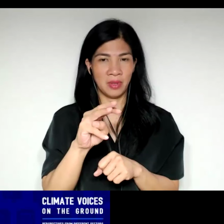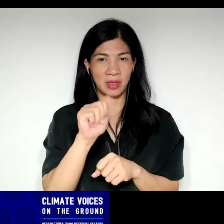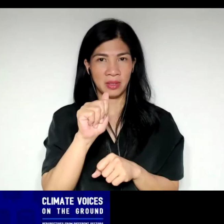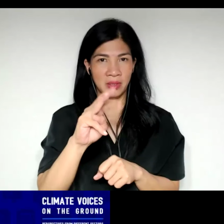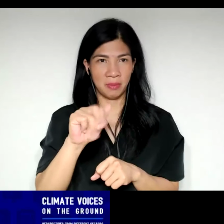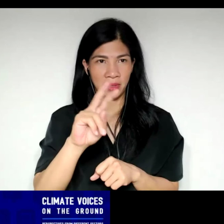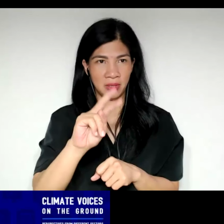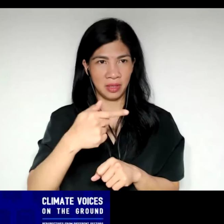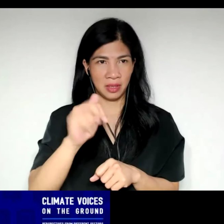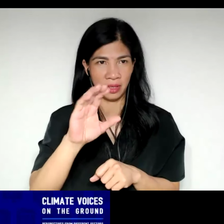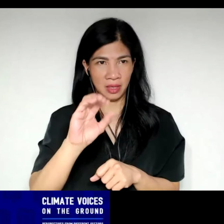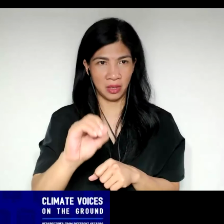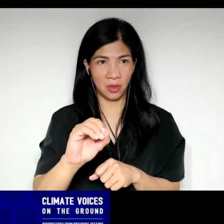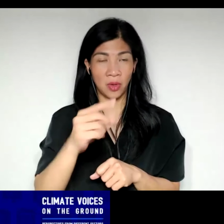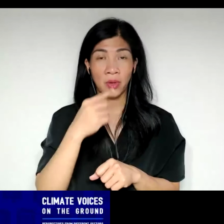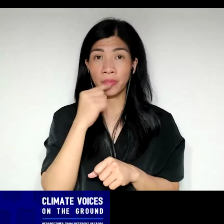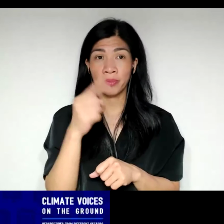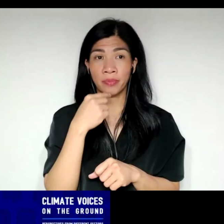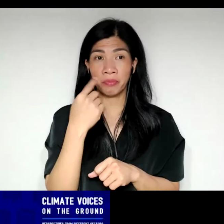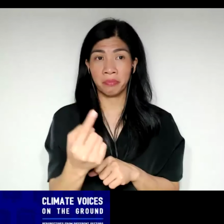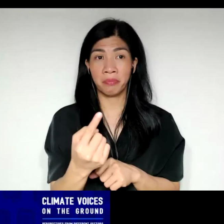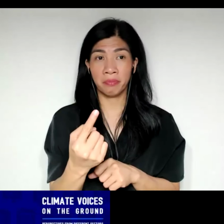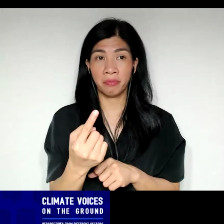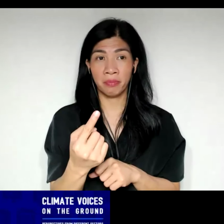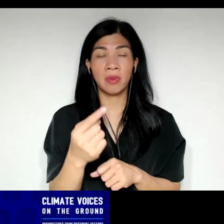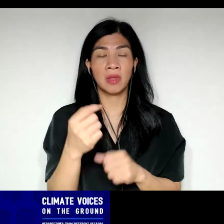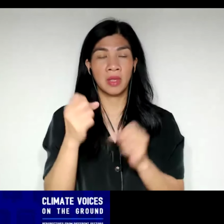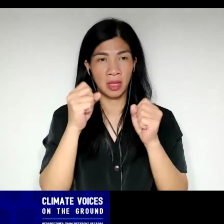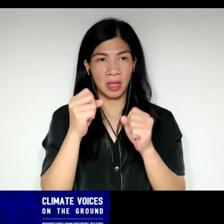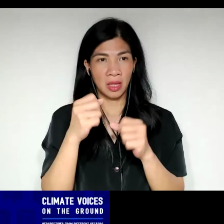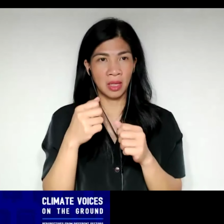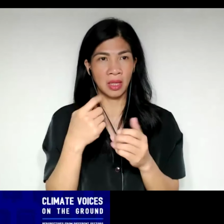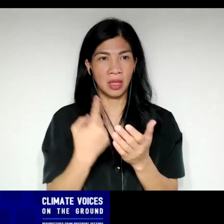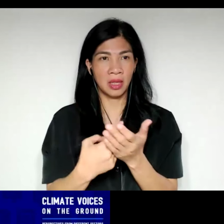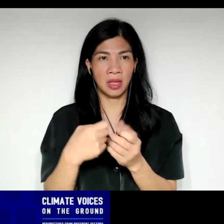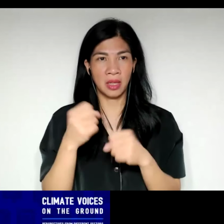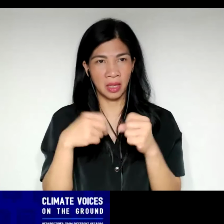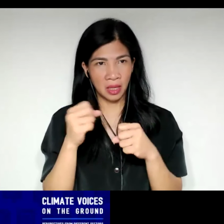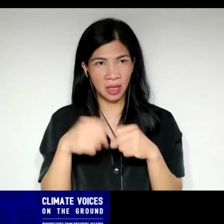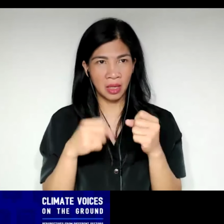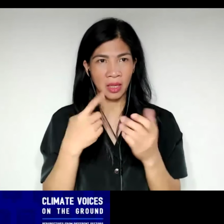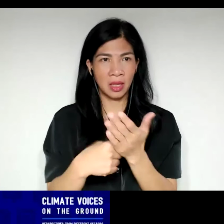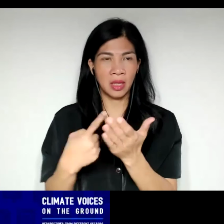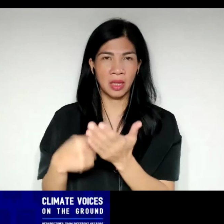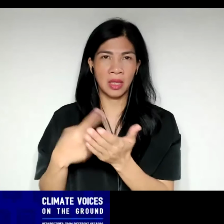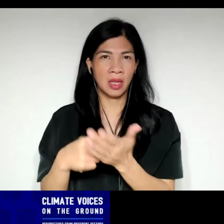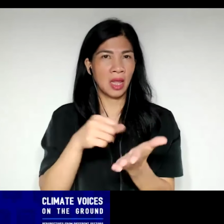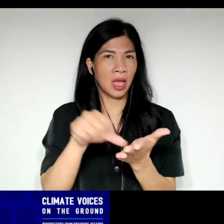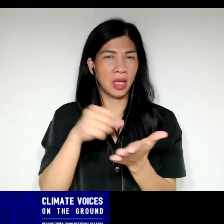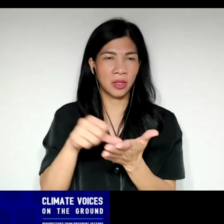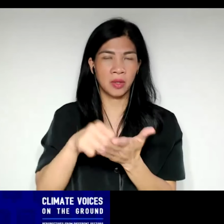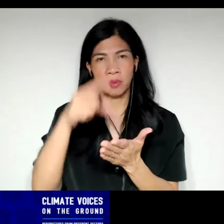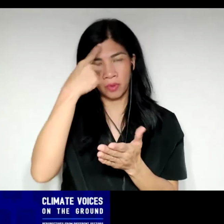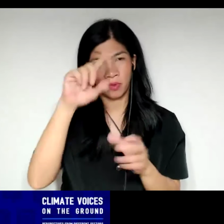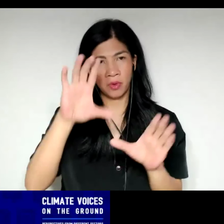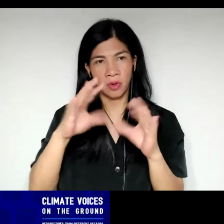ask, what can you say about the argument about why we should call for accountability for corporations